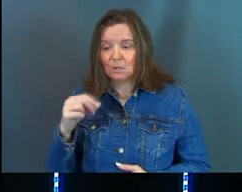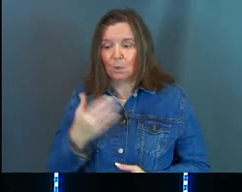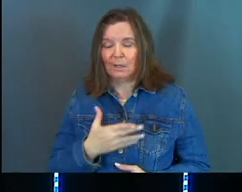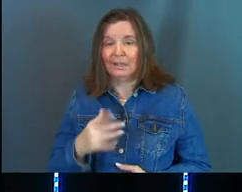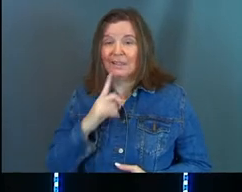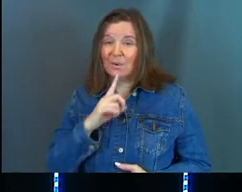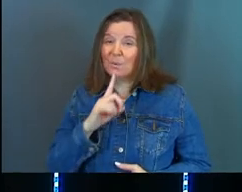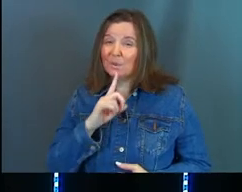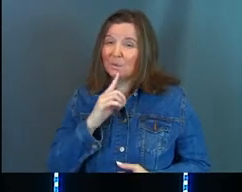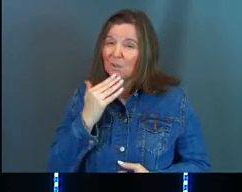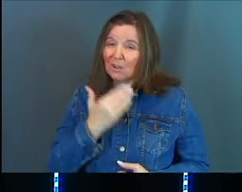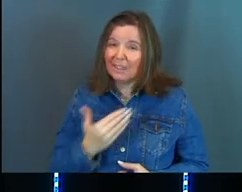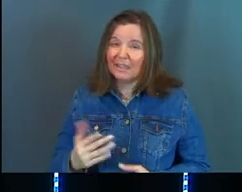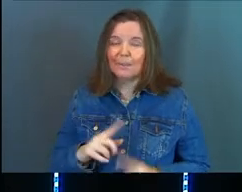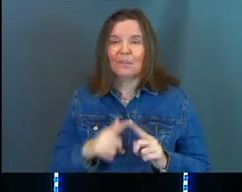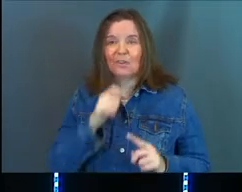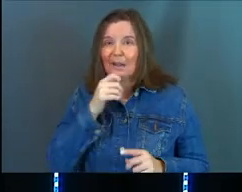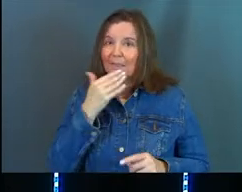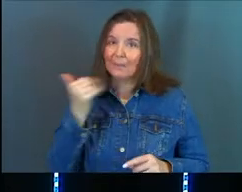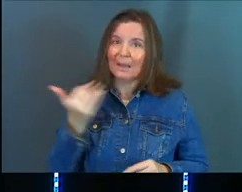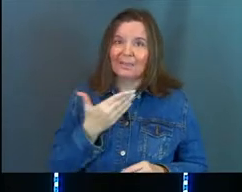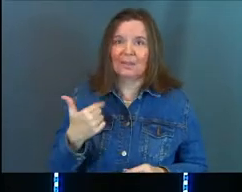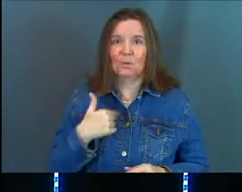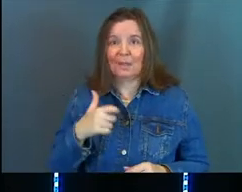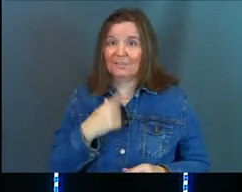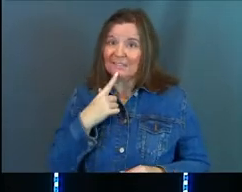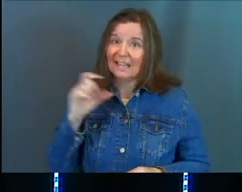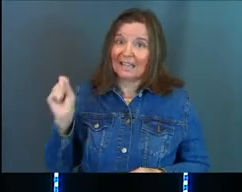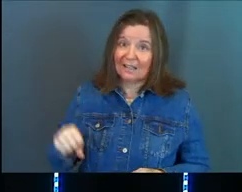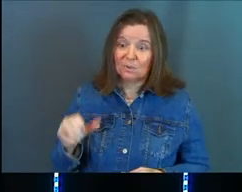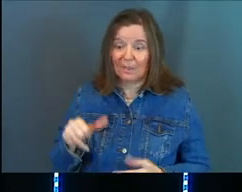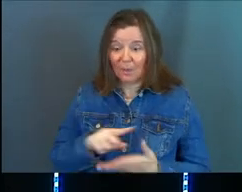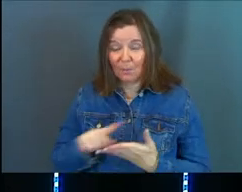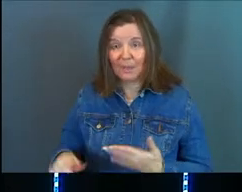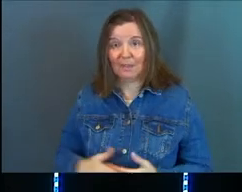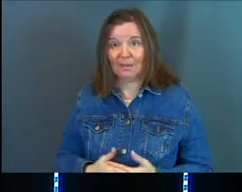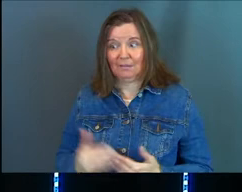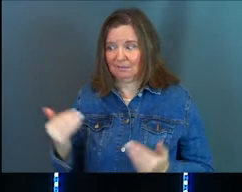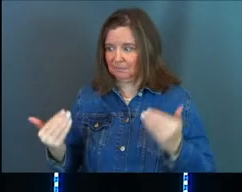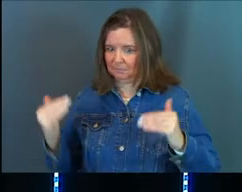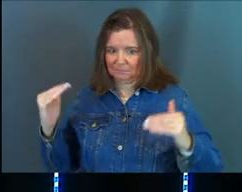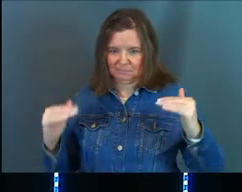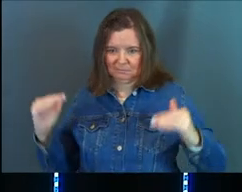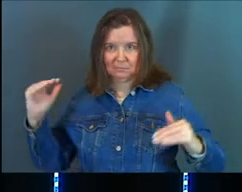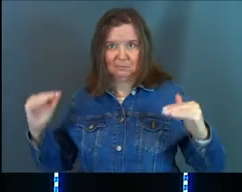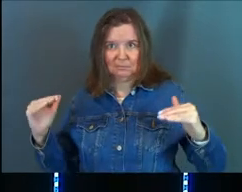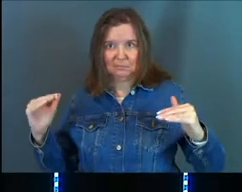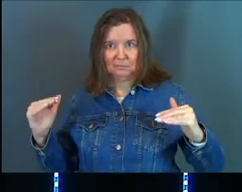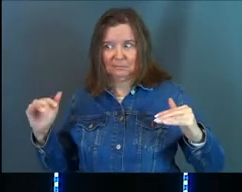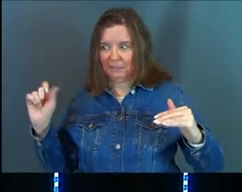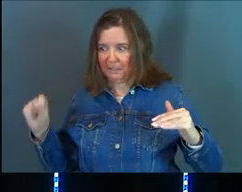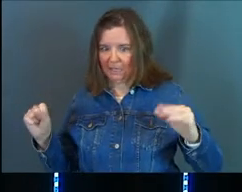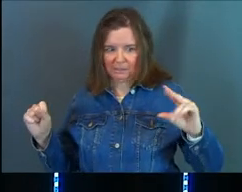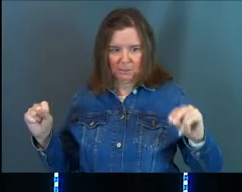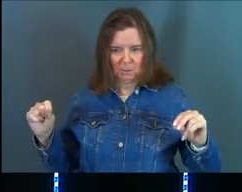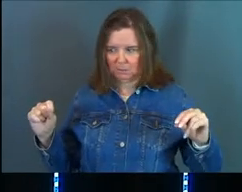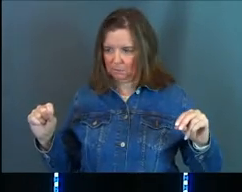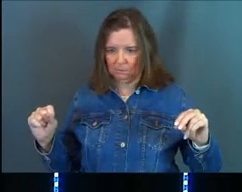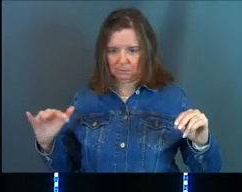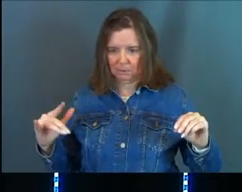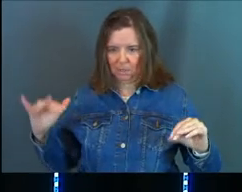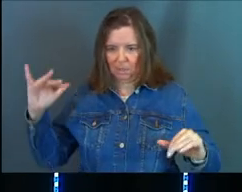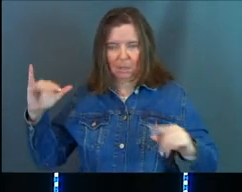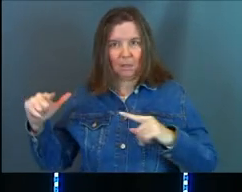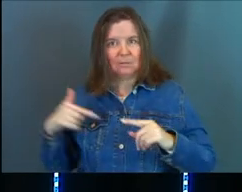to things that are really, really good things, but they're not the best things that we have to say yes to that week. And I don't have to explain, and you don't have to